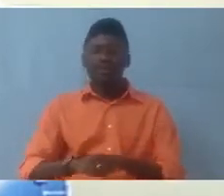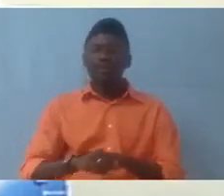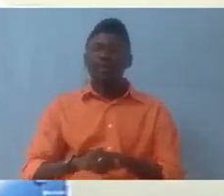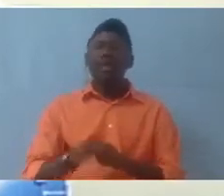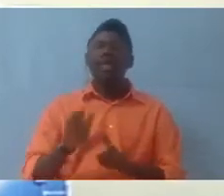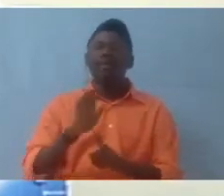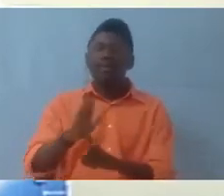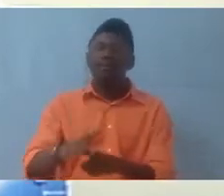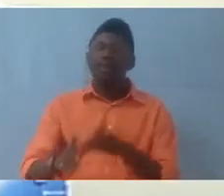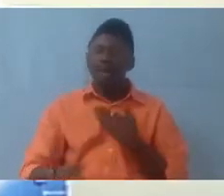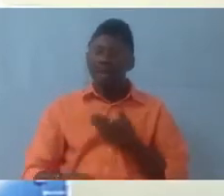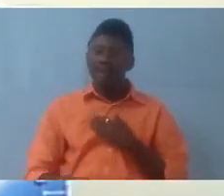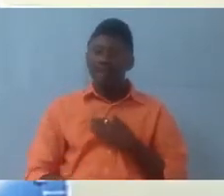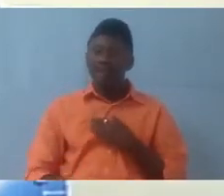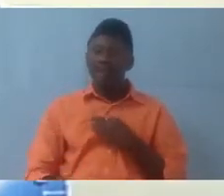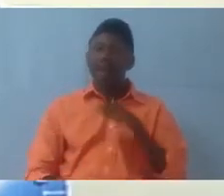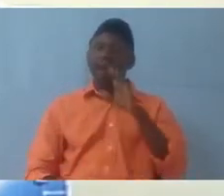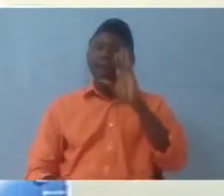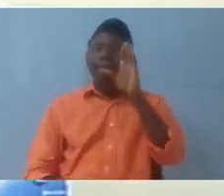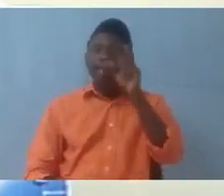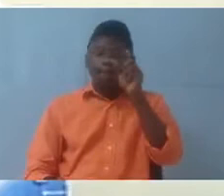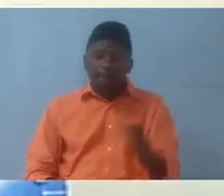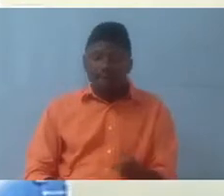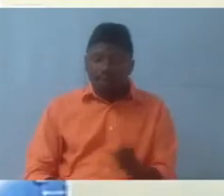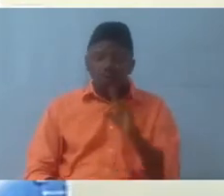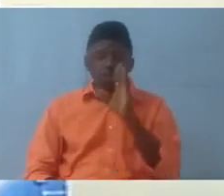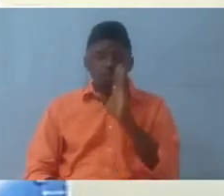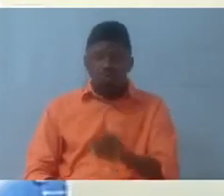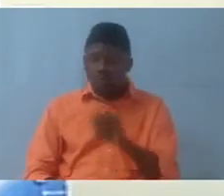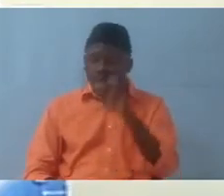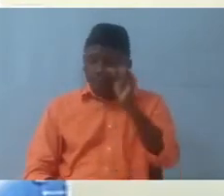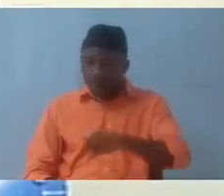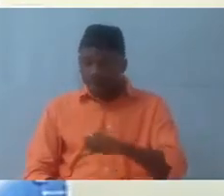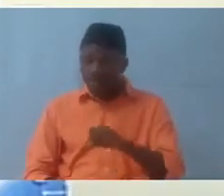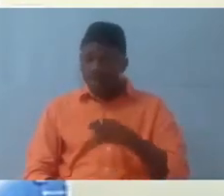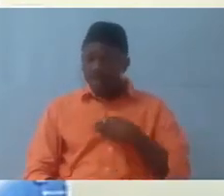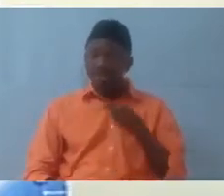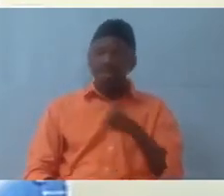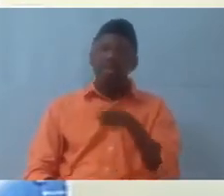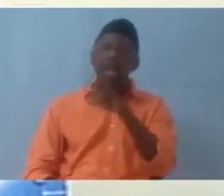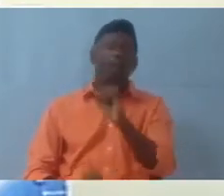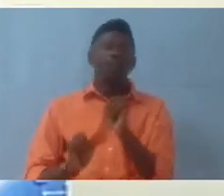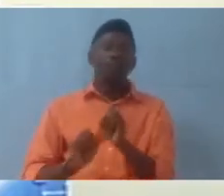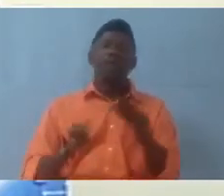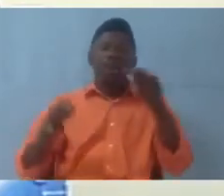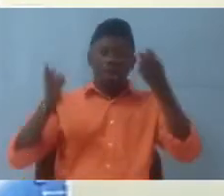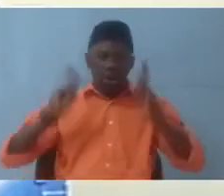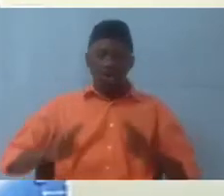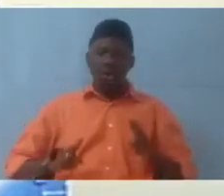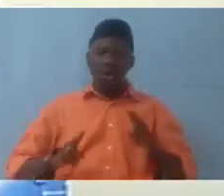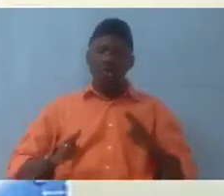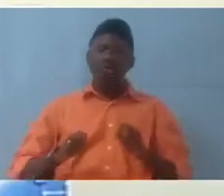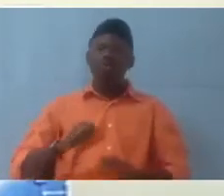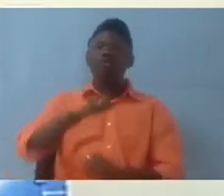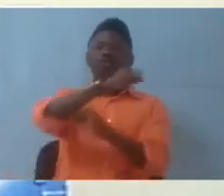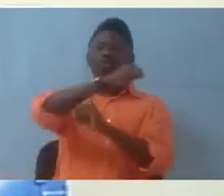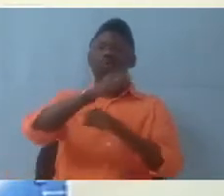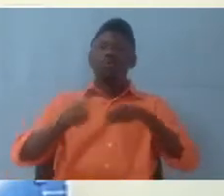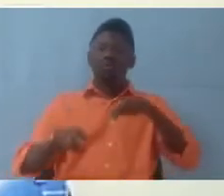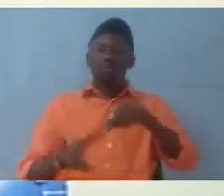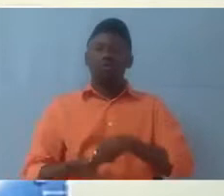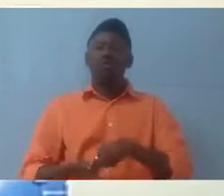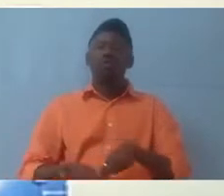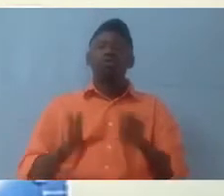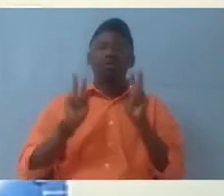accused person be represented by counsel, surtout na si jamono bi nga xamé ni kiñ tuumal amna lawyer bu ko taxawal. It is common practice that they will want to